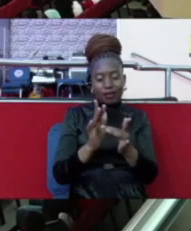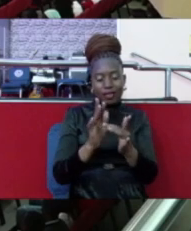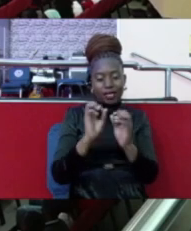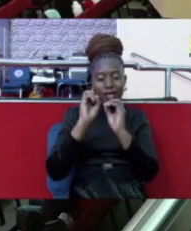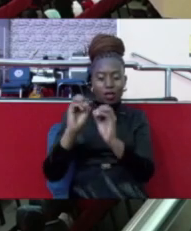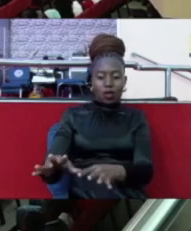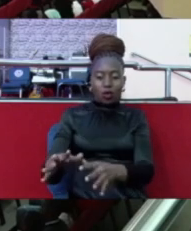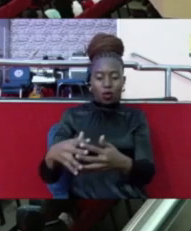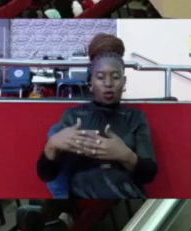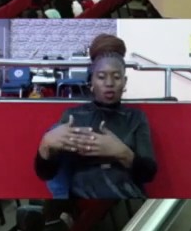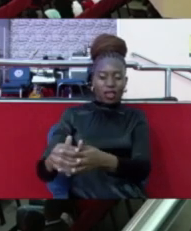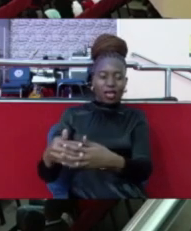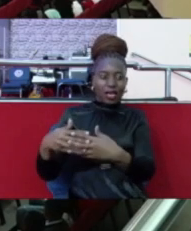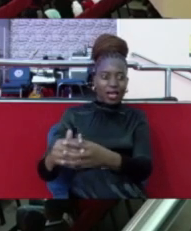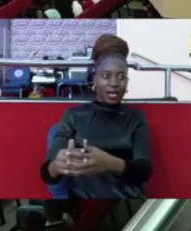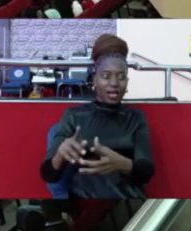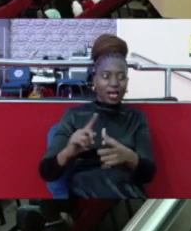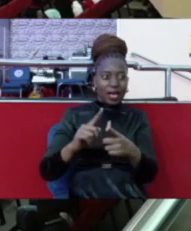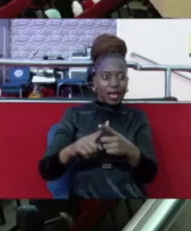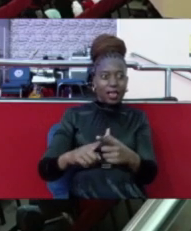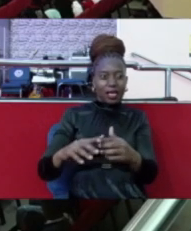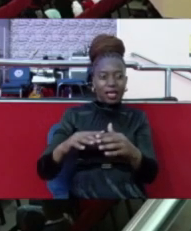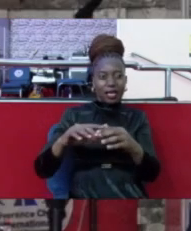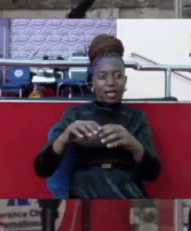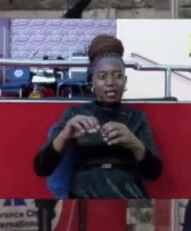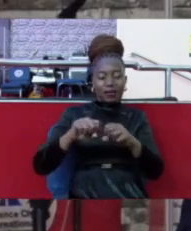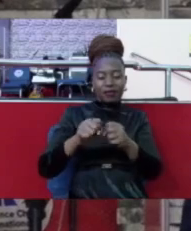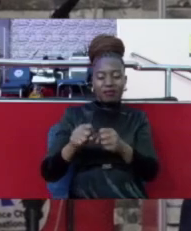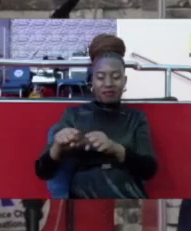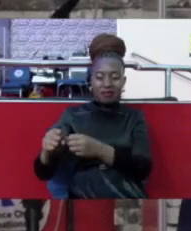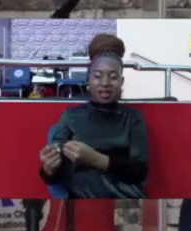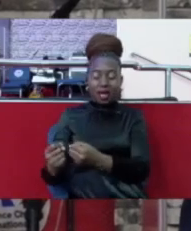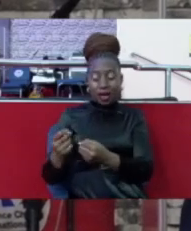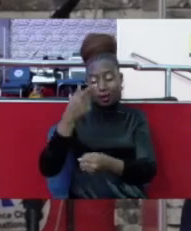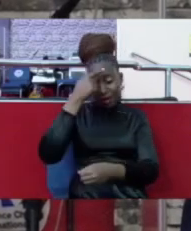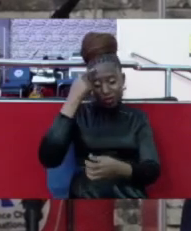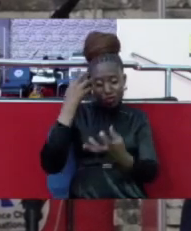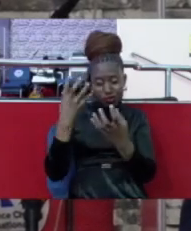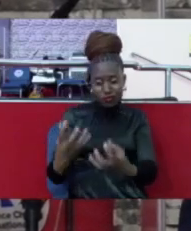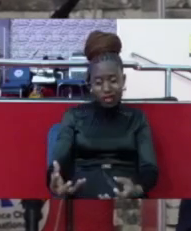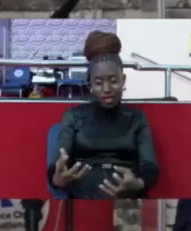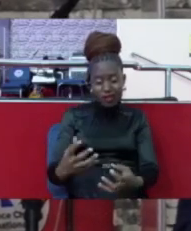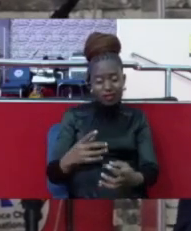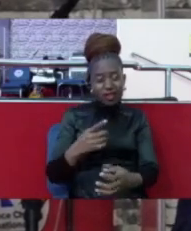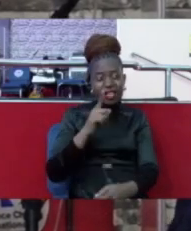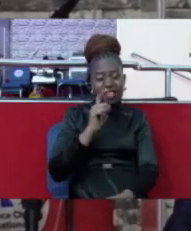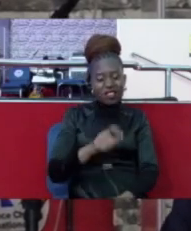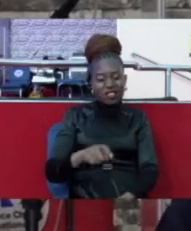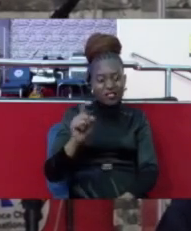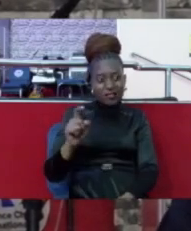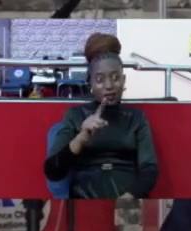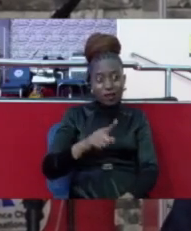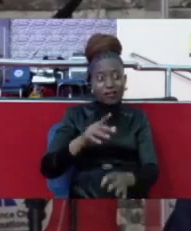and he got a net breaking, boat sinking load of fish, the Maasai don't get it.